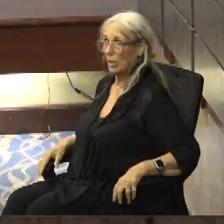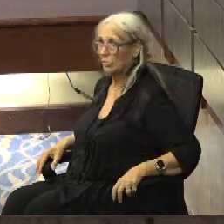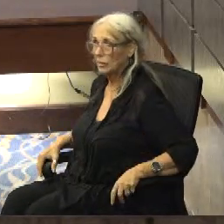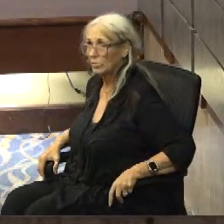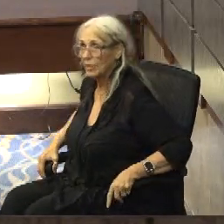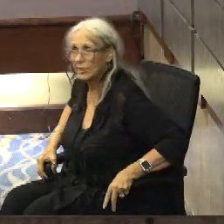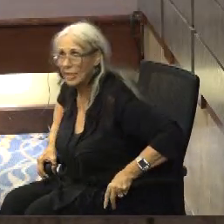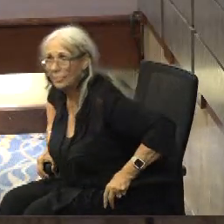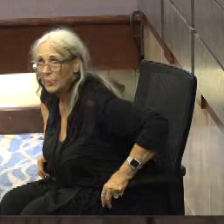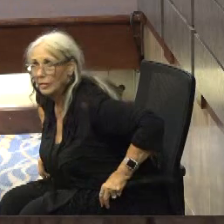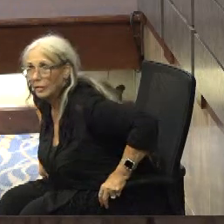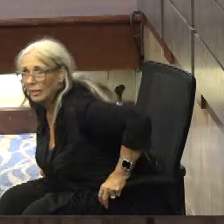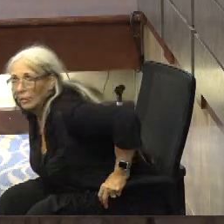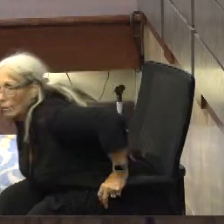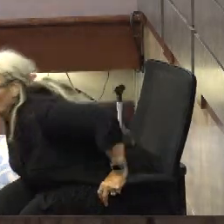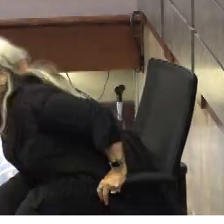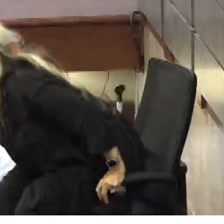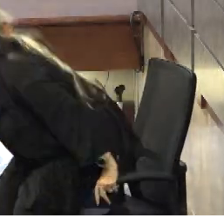program.